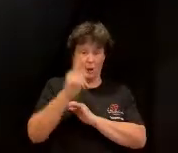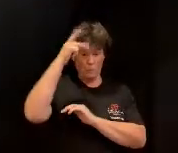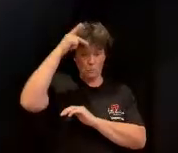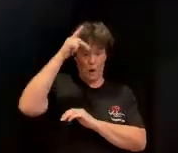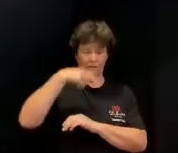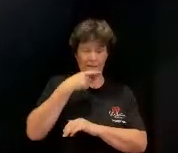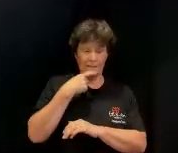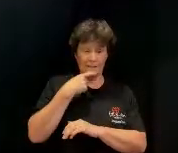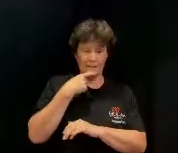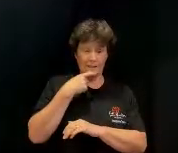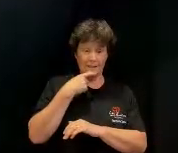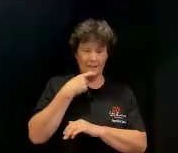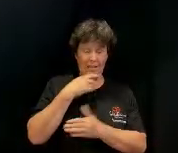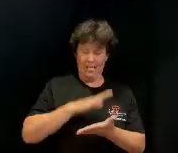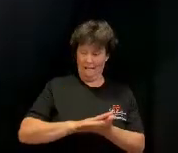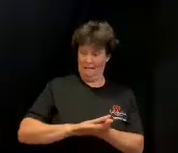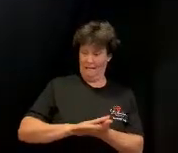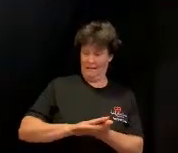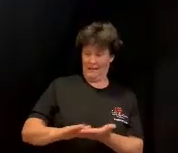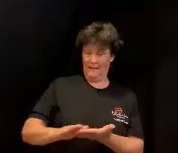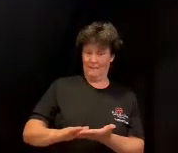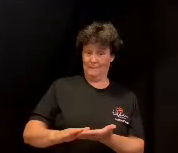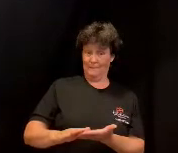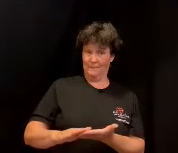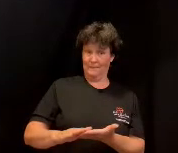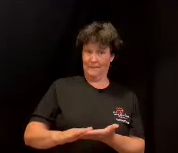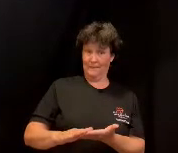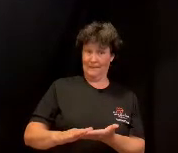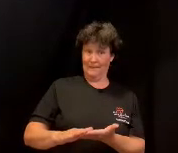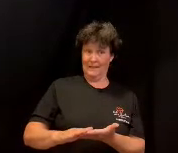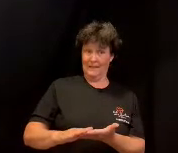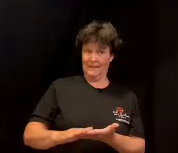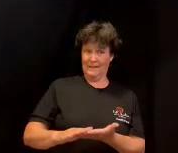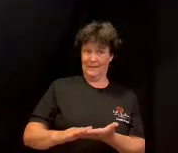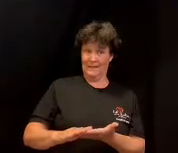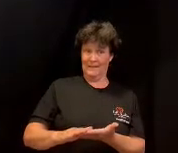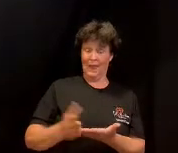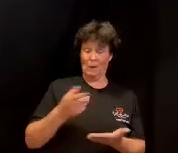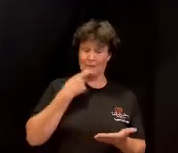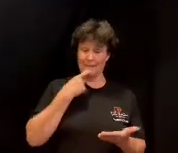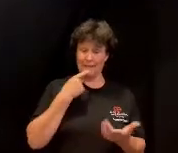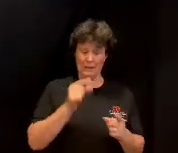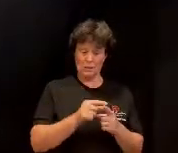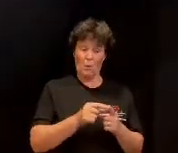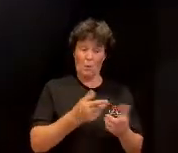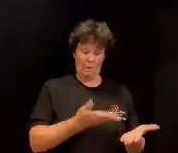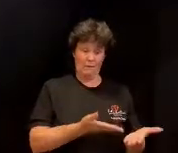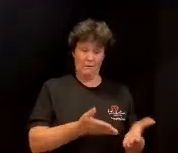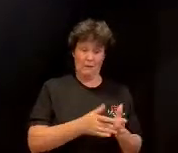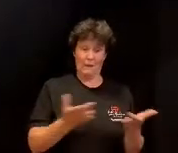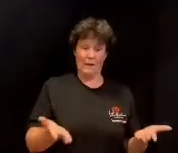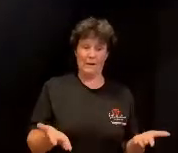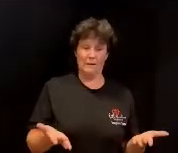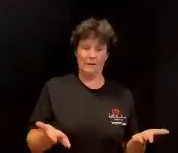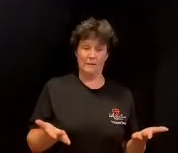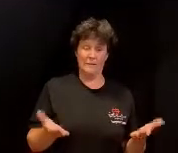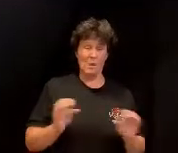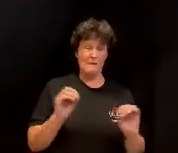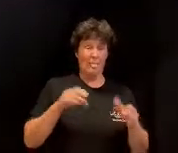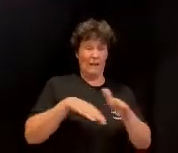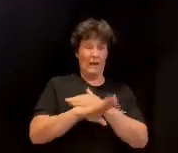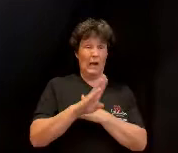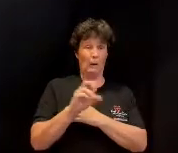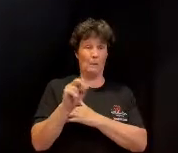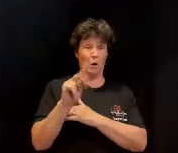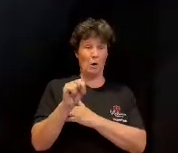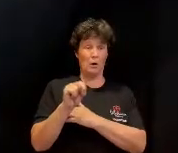The crib is clean. Or it might be Ecclesiastes, I can't remember. But that's what it says. Where there's no, there, if there's no, there's nothing in the barn, you ain't got anything